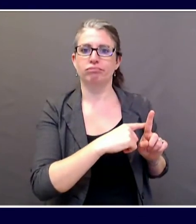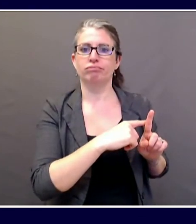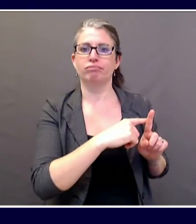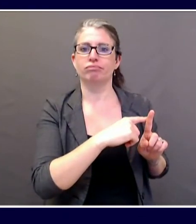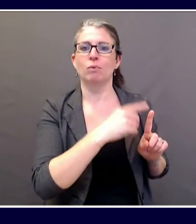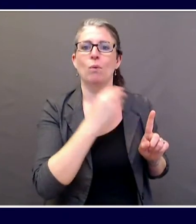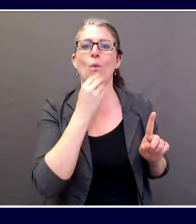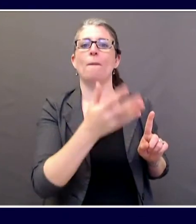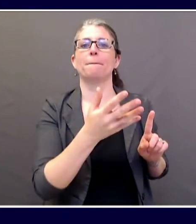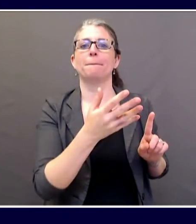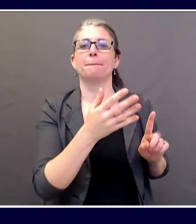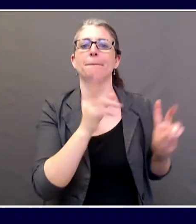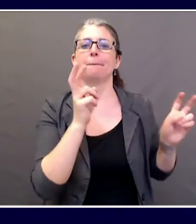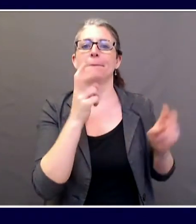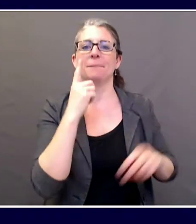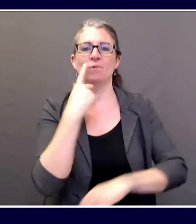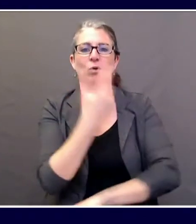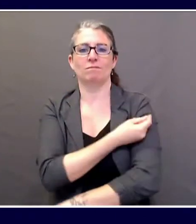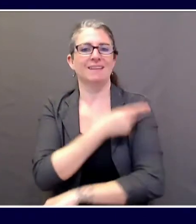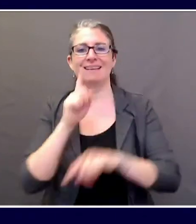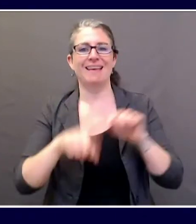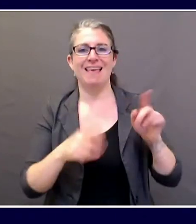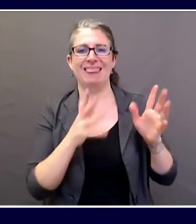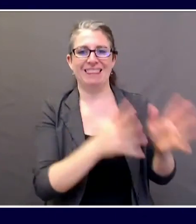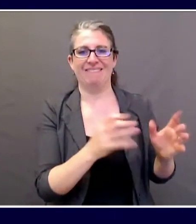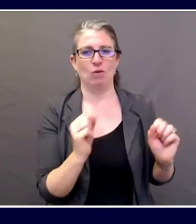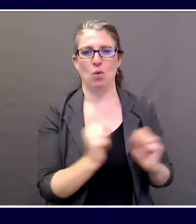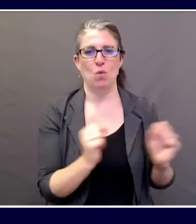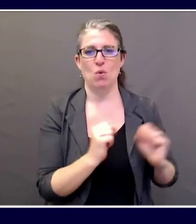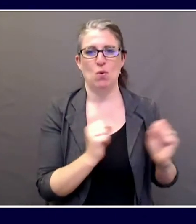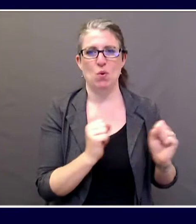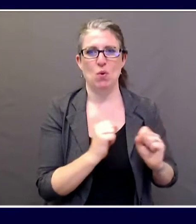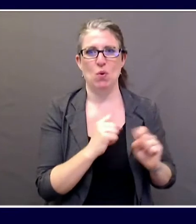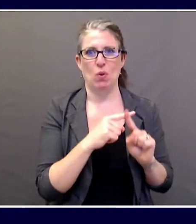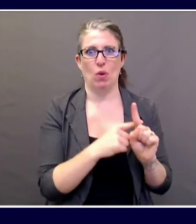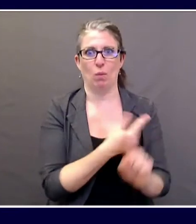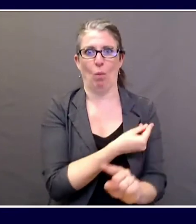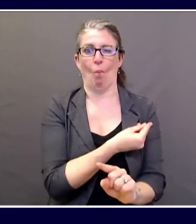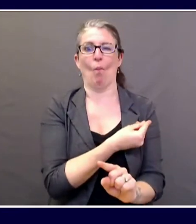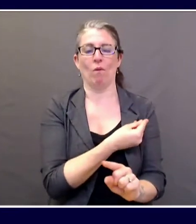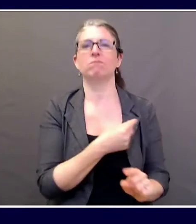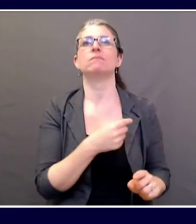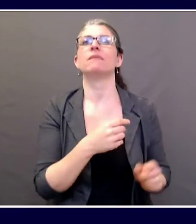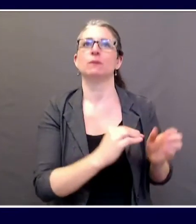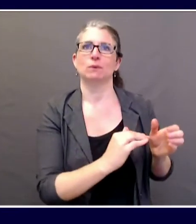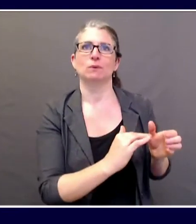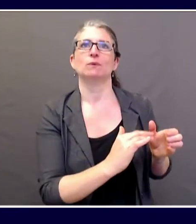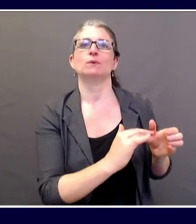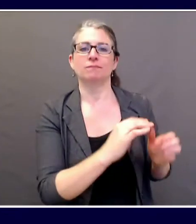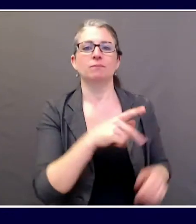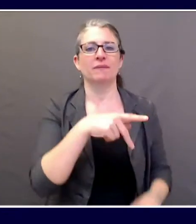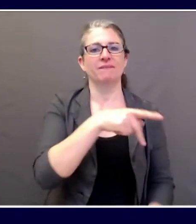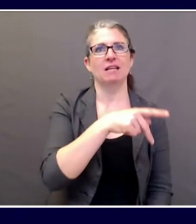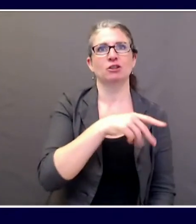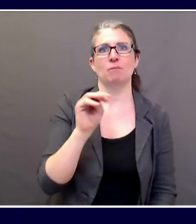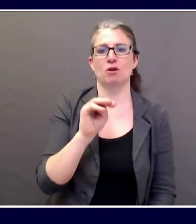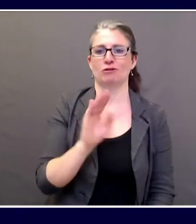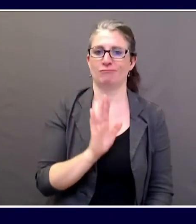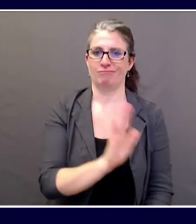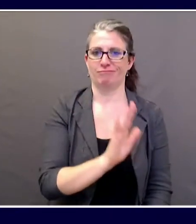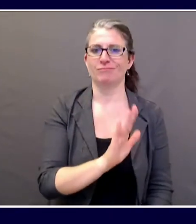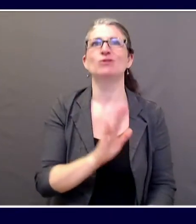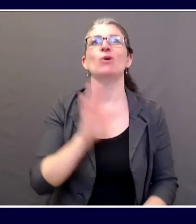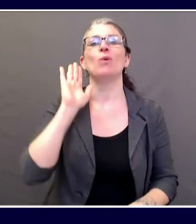is particularly those that use Pfizer and Moderna. And that is in large measure why you sort of see this day of week